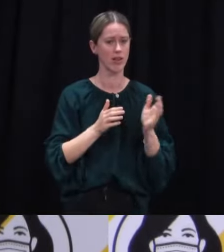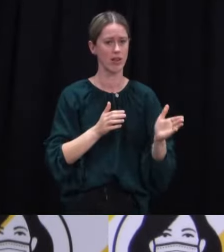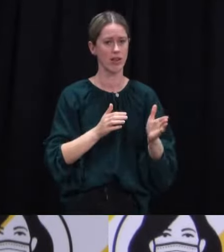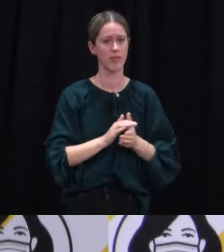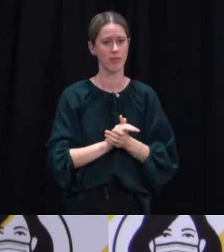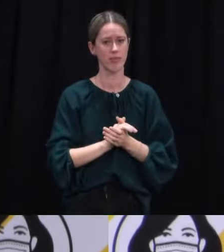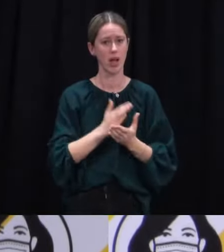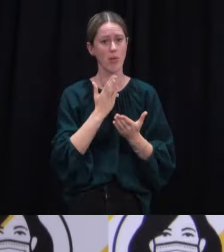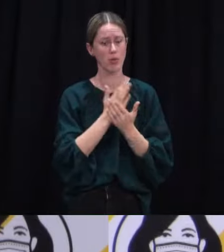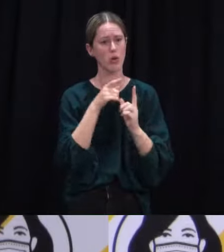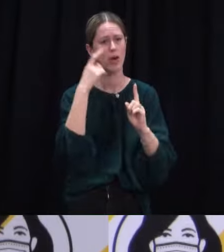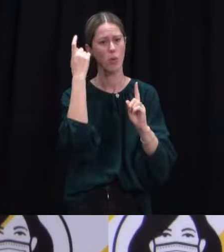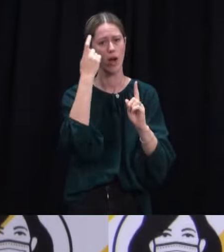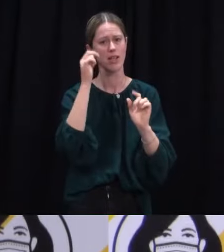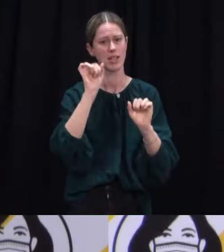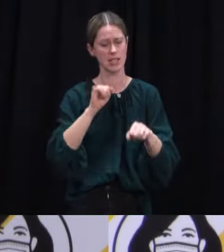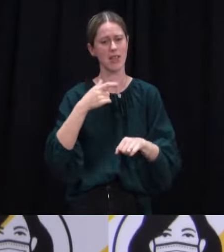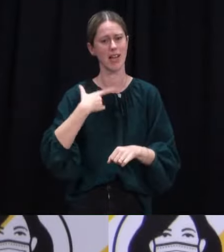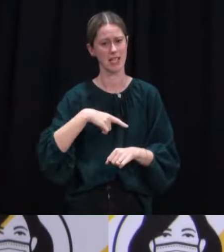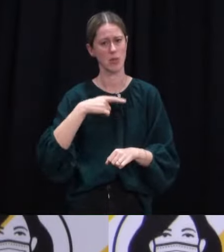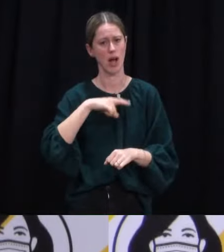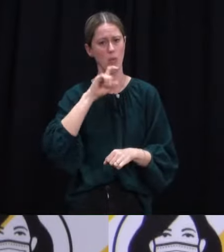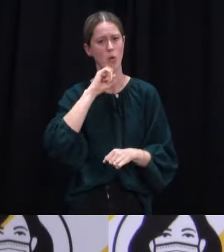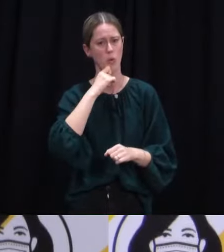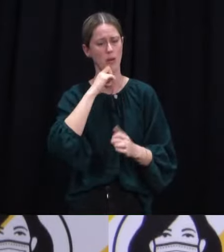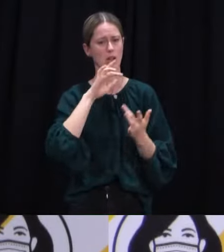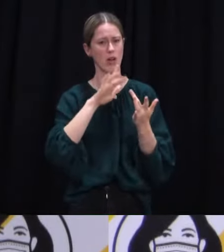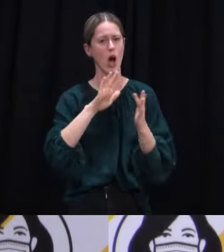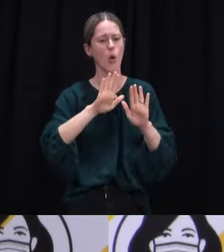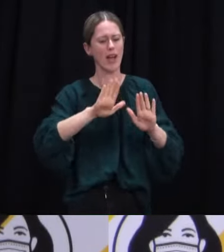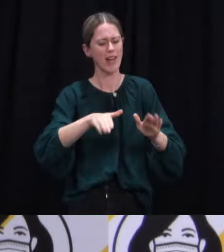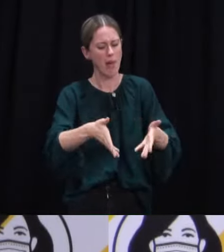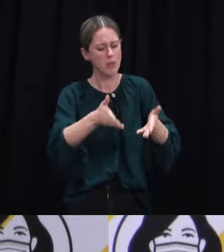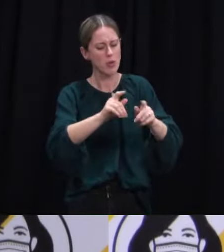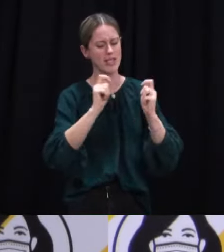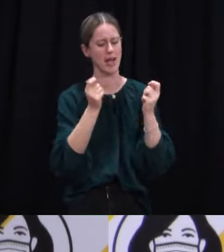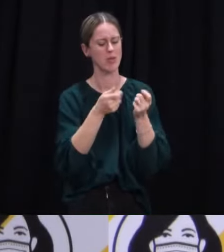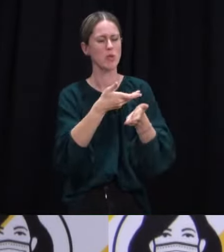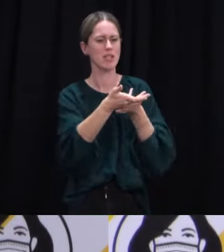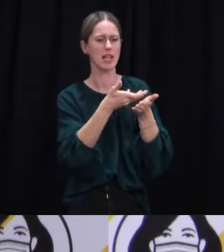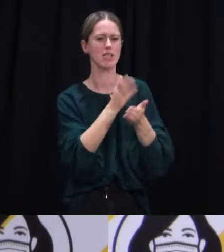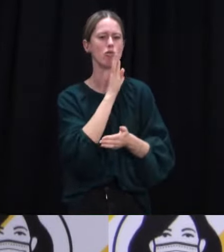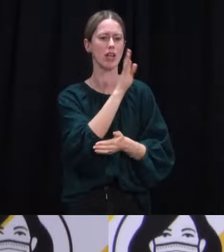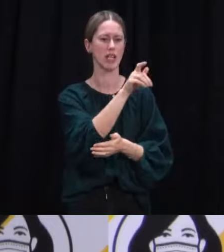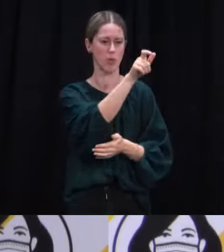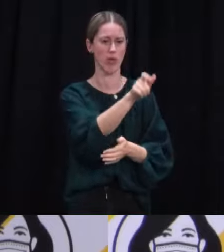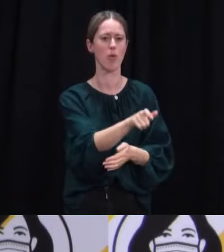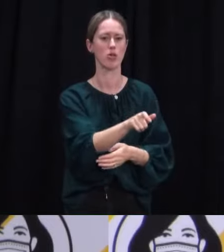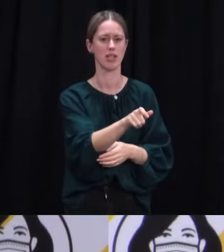Well, I'm sure they're worried, and of course that's why we'll be reaching out, and I'll leave it to the team to have the discussion with that person, and